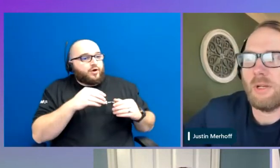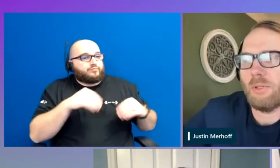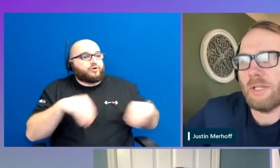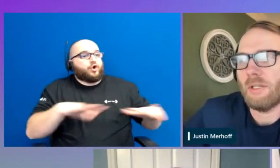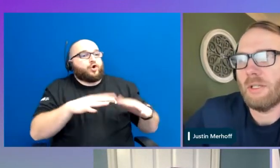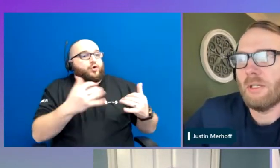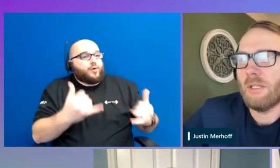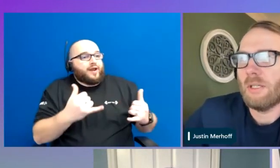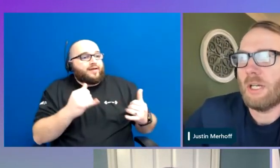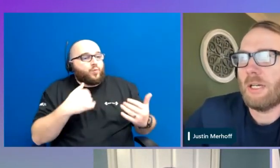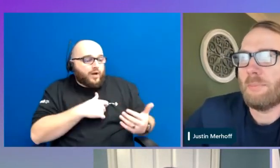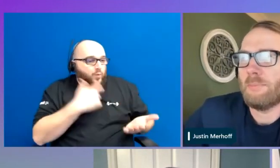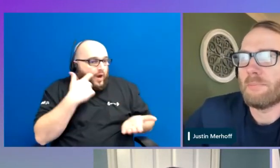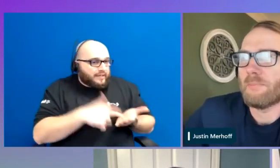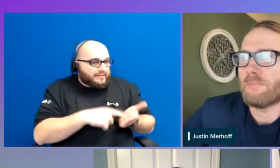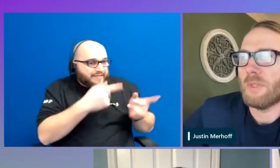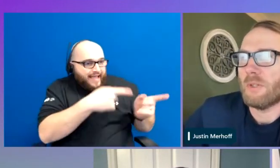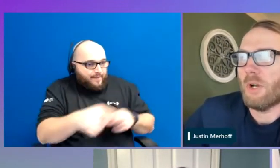gone public